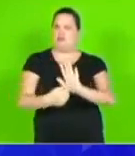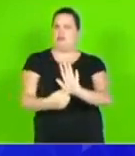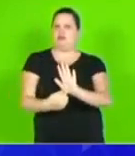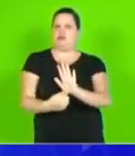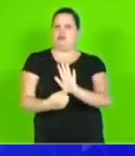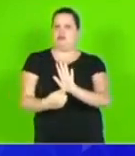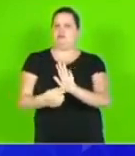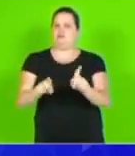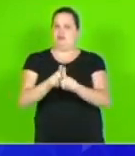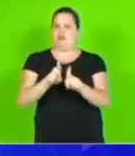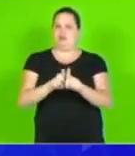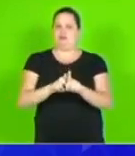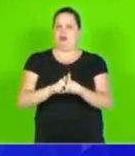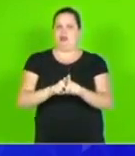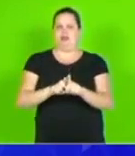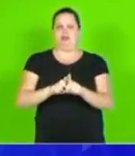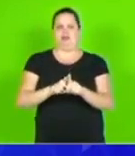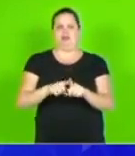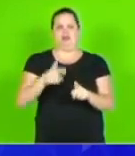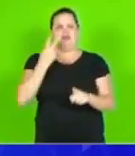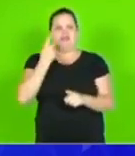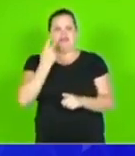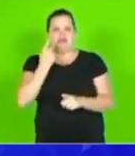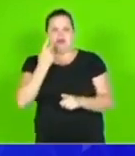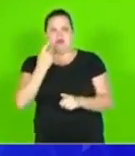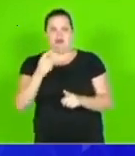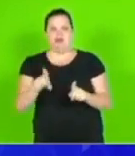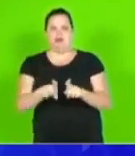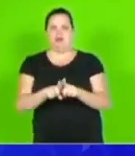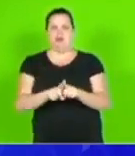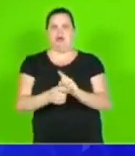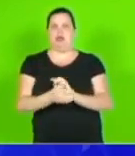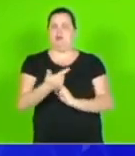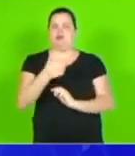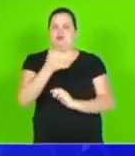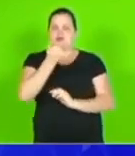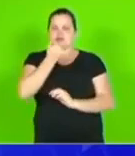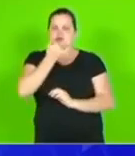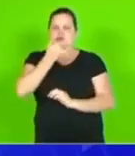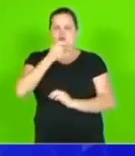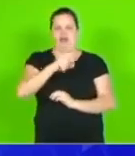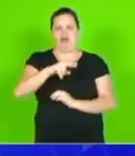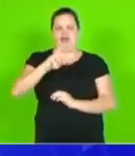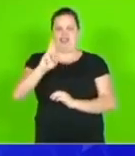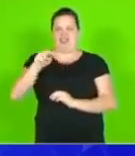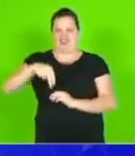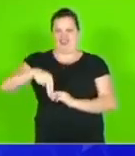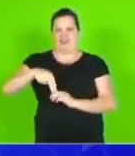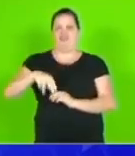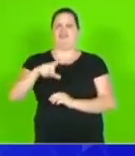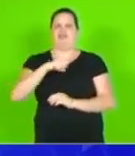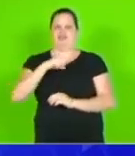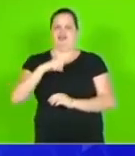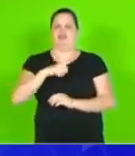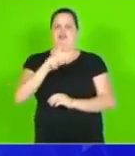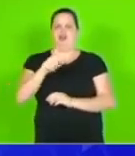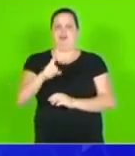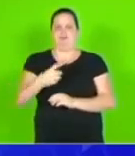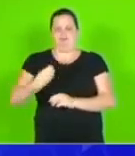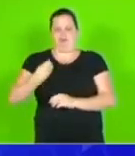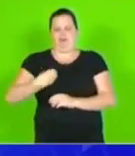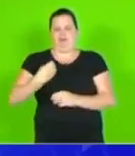evangelization where the word of the Lord was spread in the city, as well as in Ceará meeting.